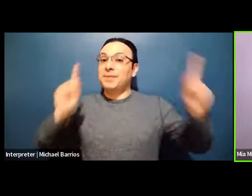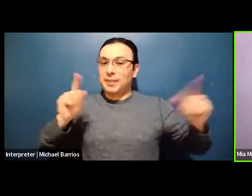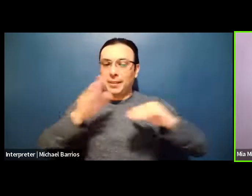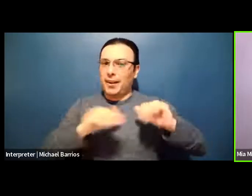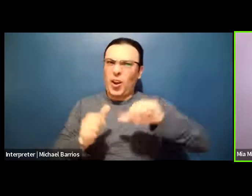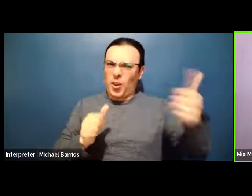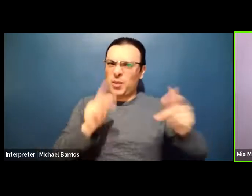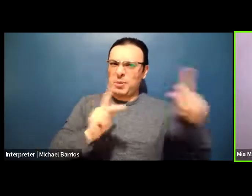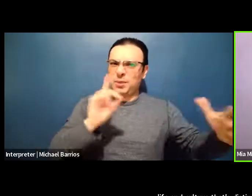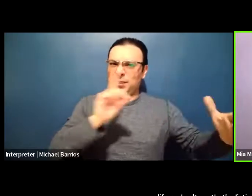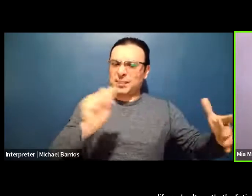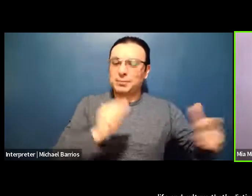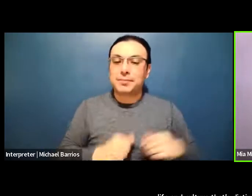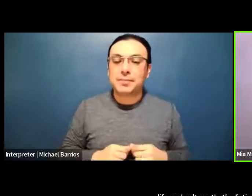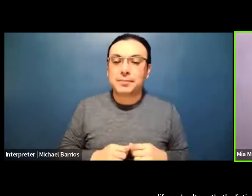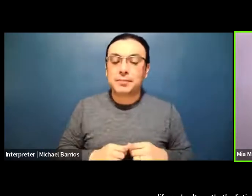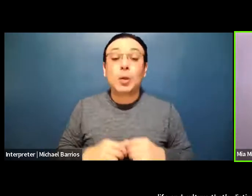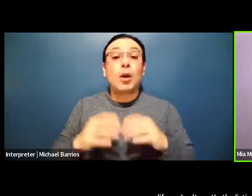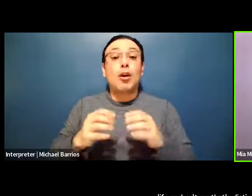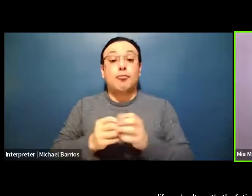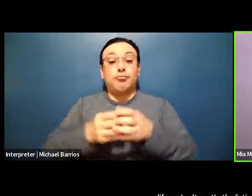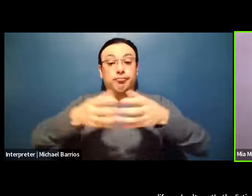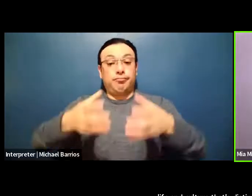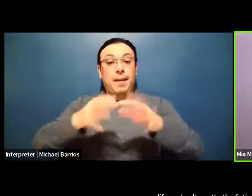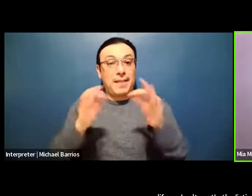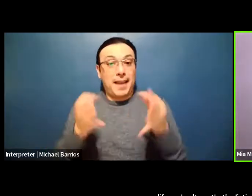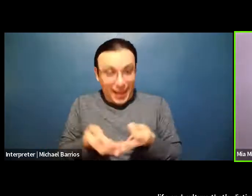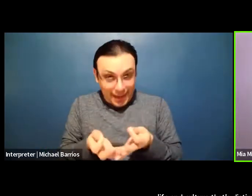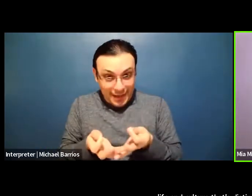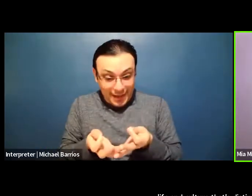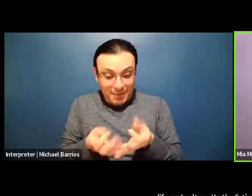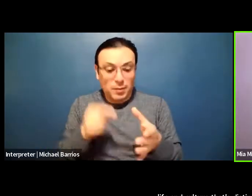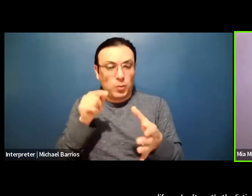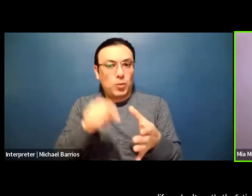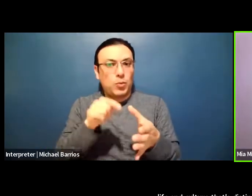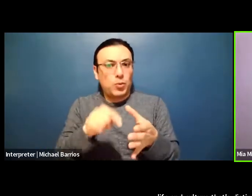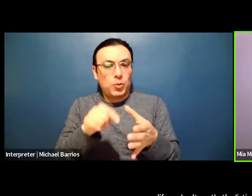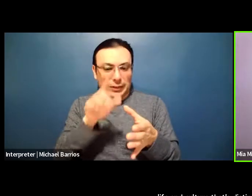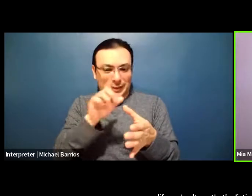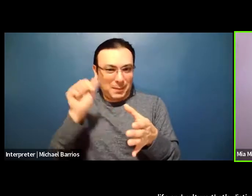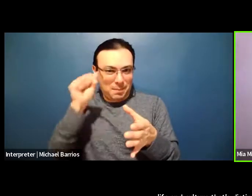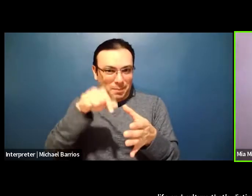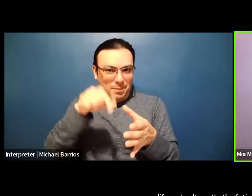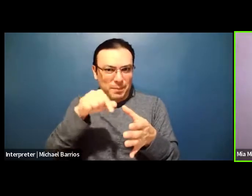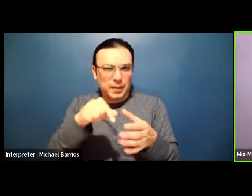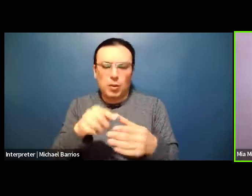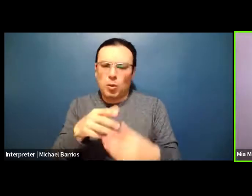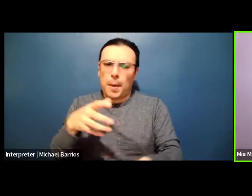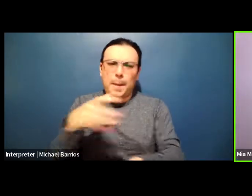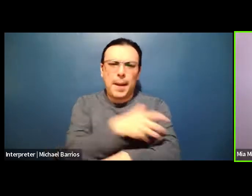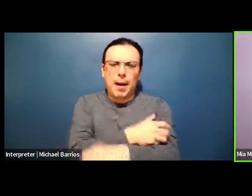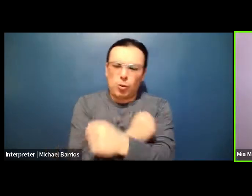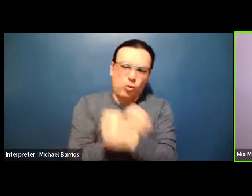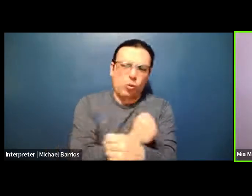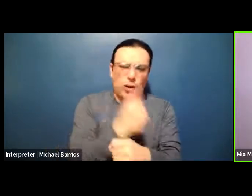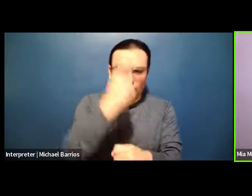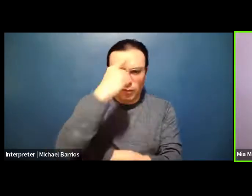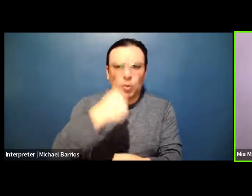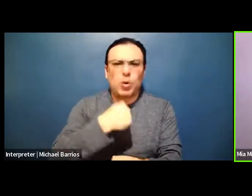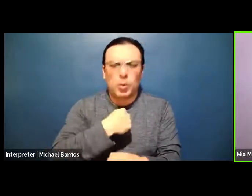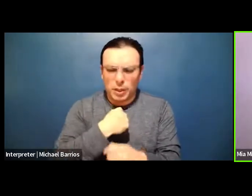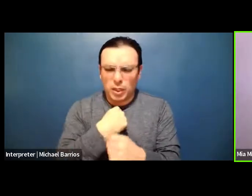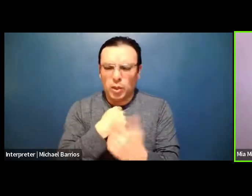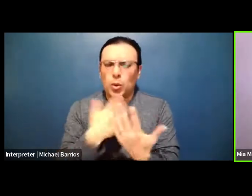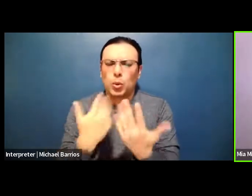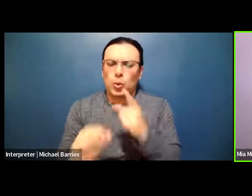Disabled family making has been one of the most powerful experiences of my life. Powerful in its truest sense